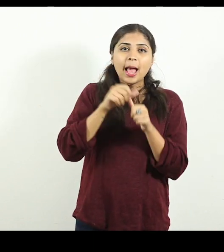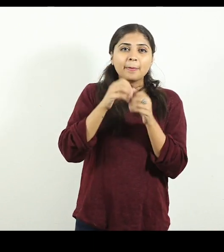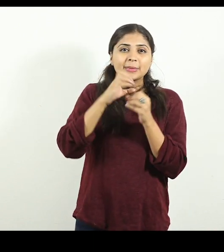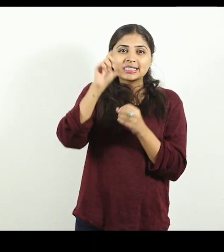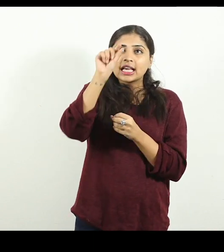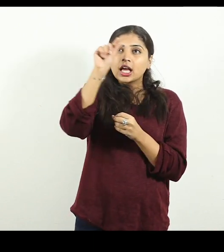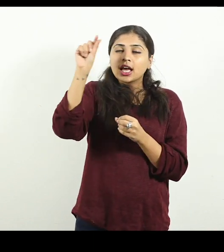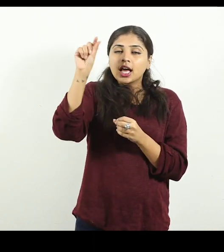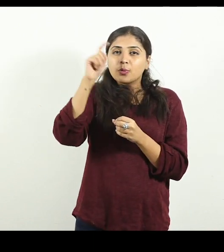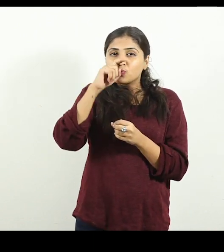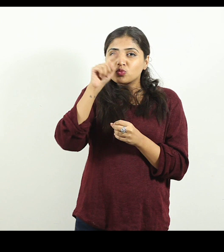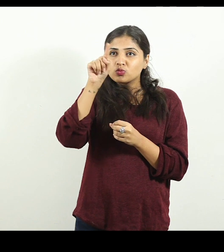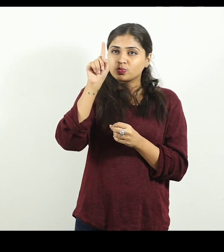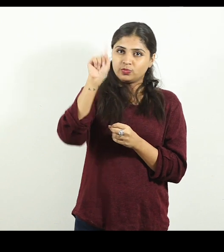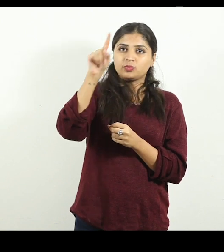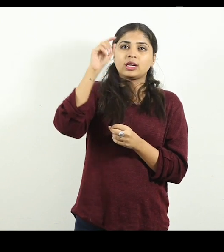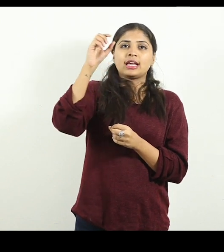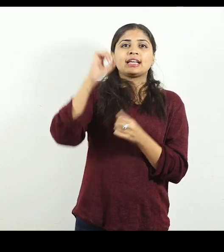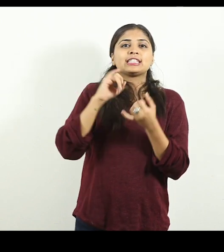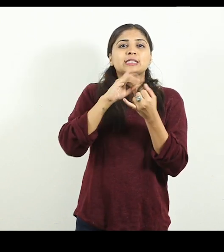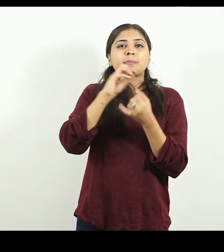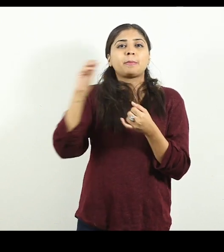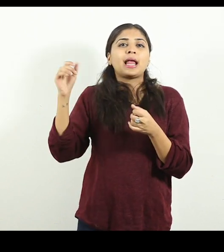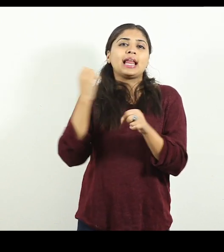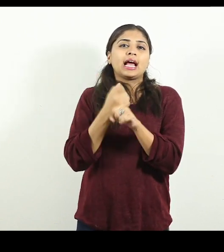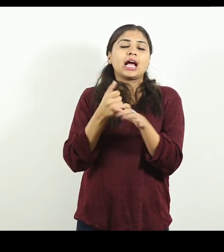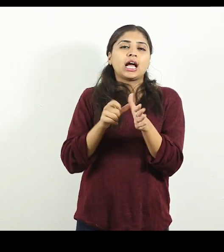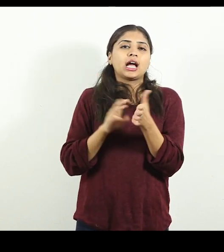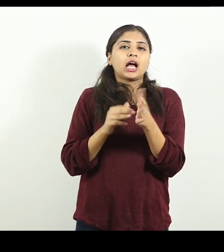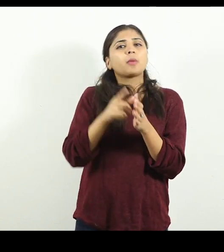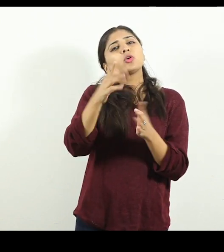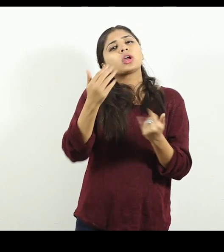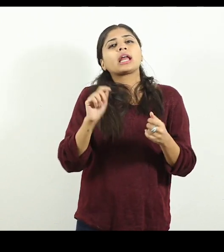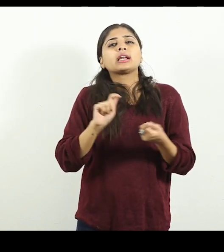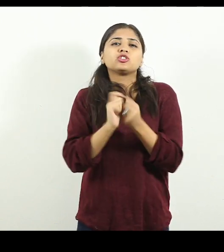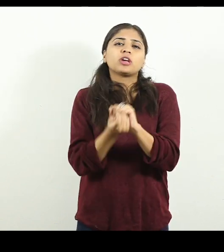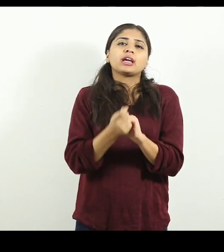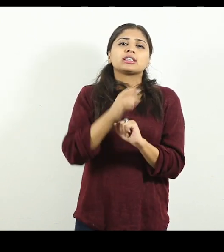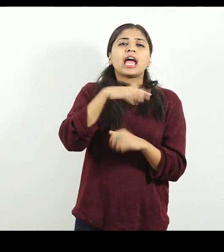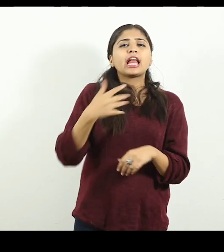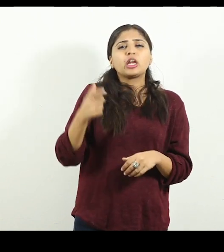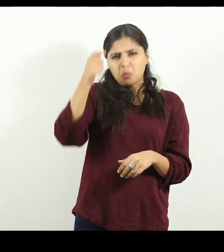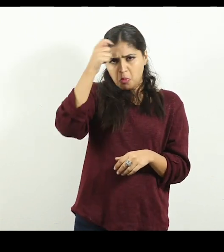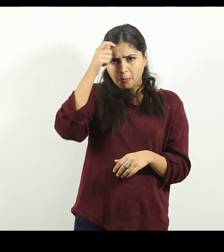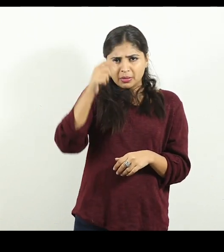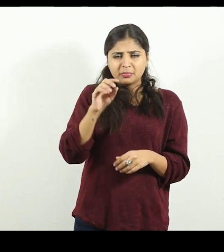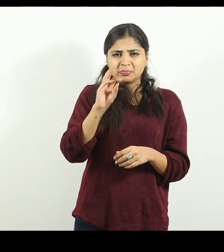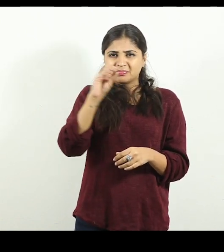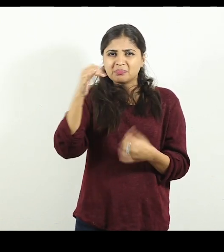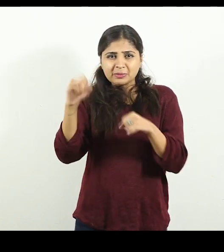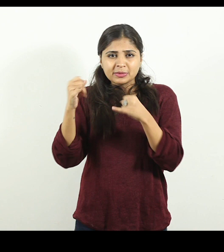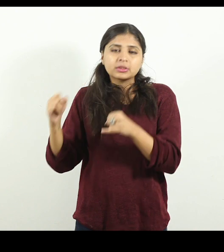appear. You can correct any spelling or grammar issue within the box.